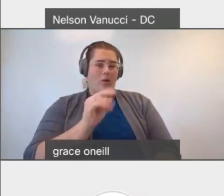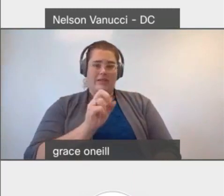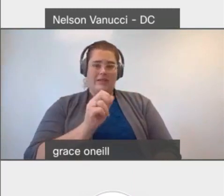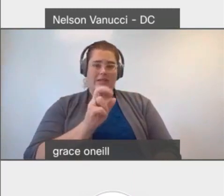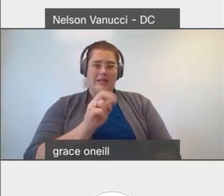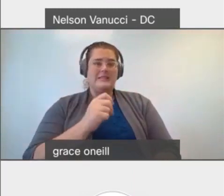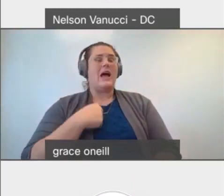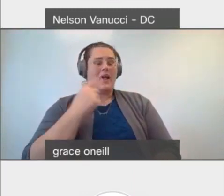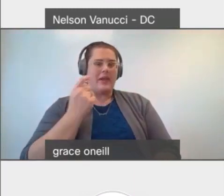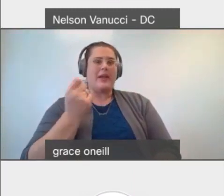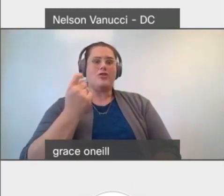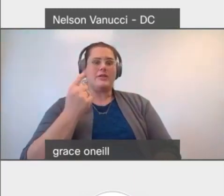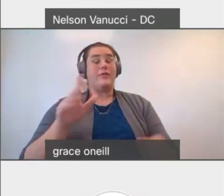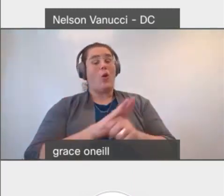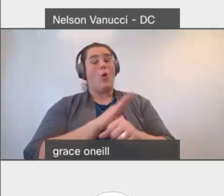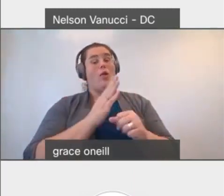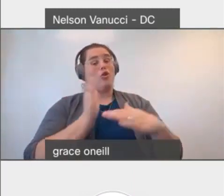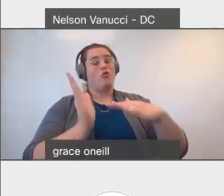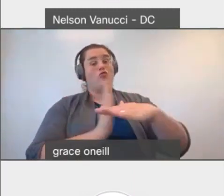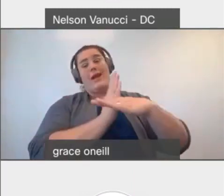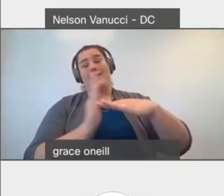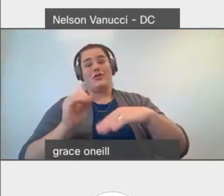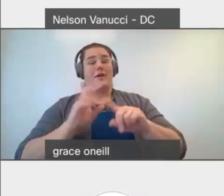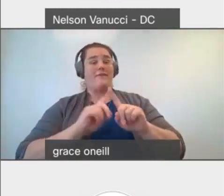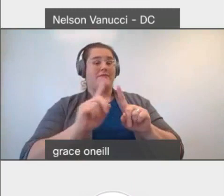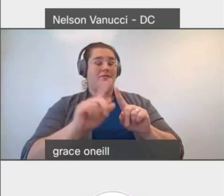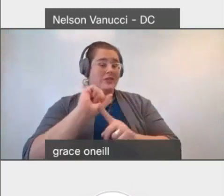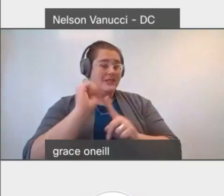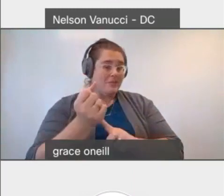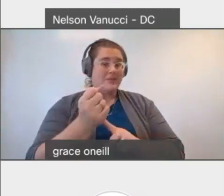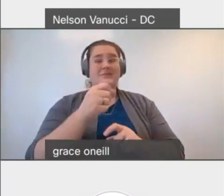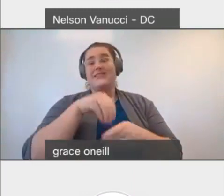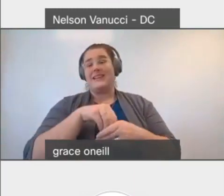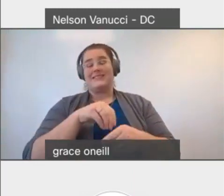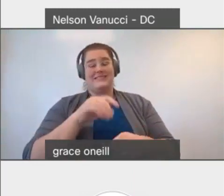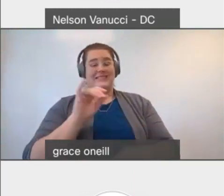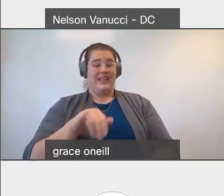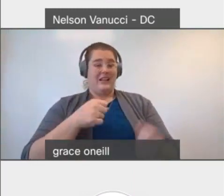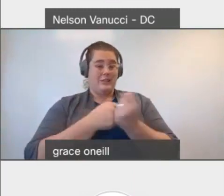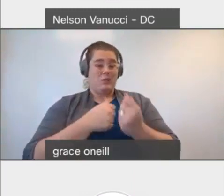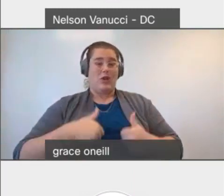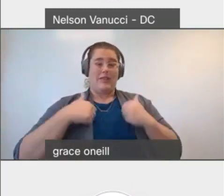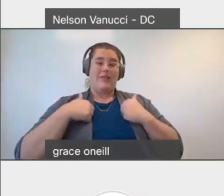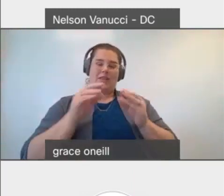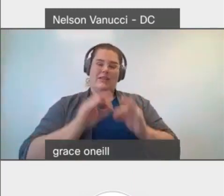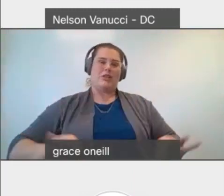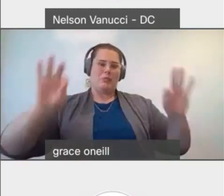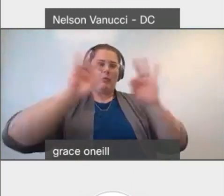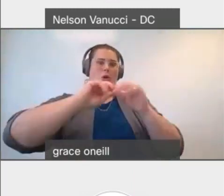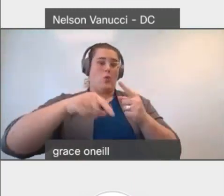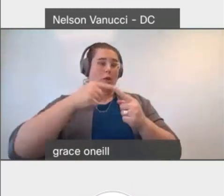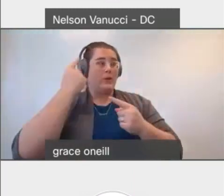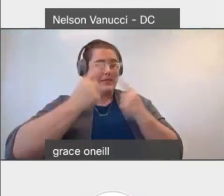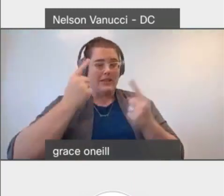the whole range of circumstances for people in supported living is essential when considering recommendations